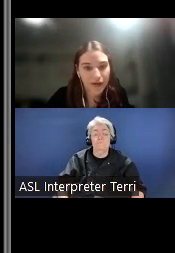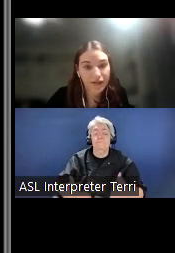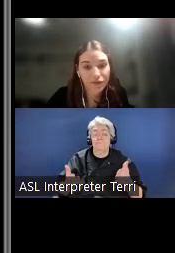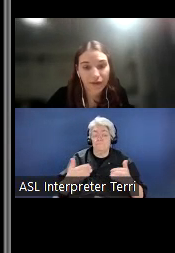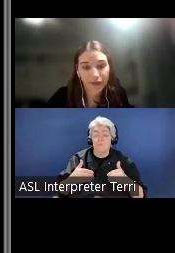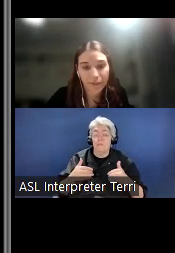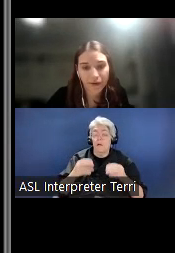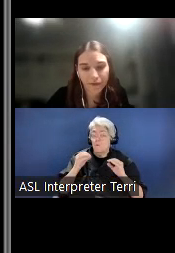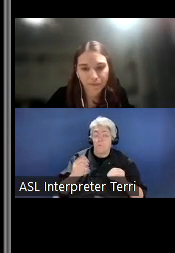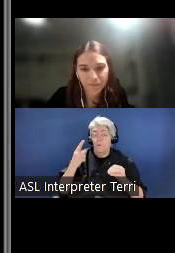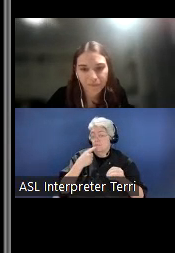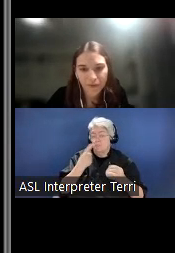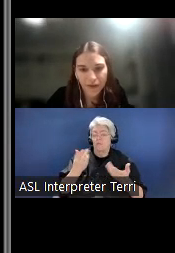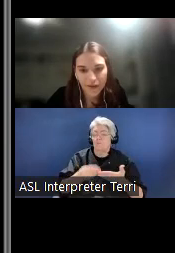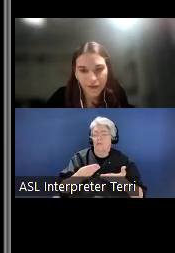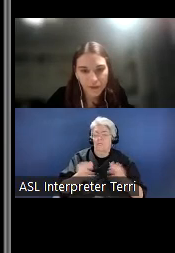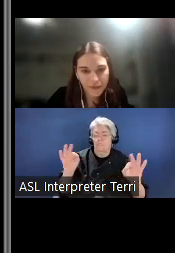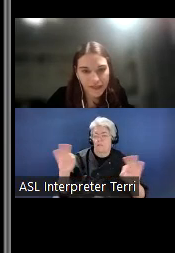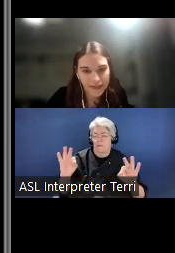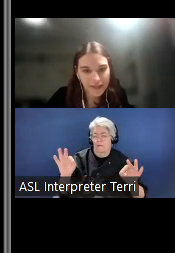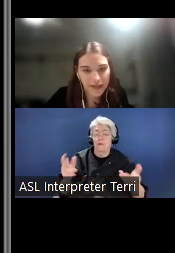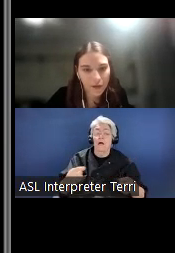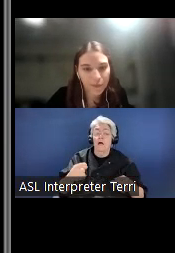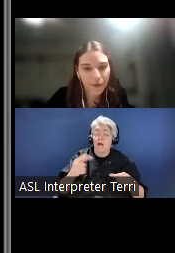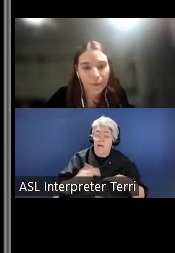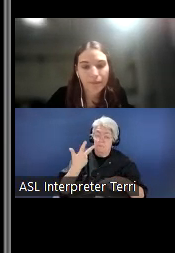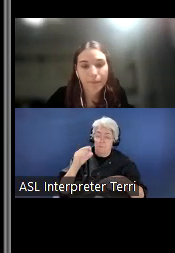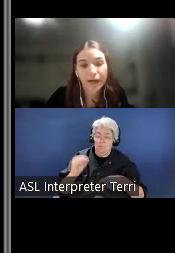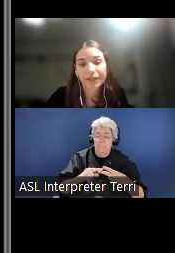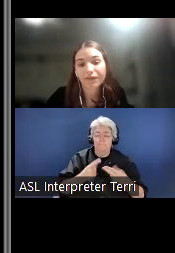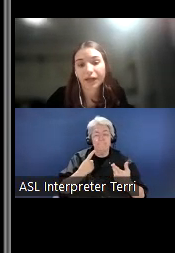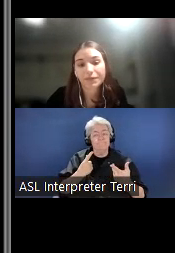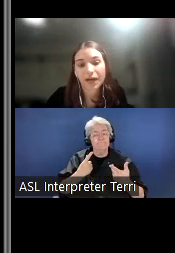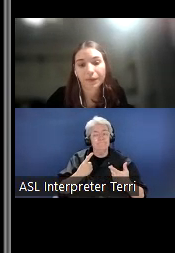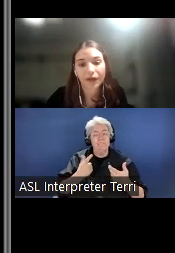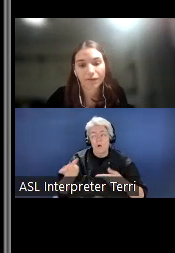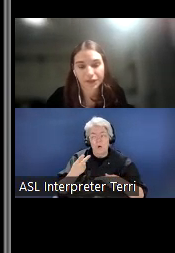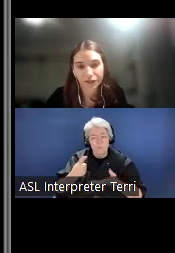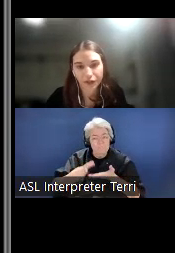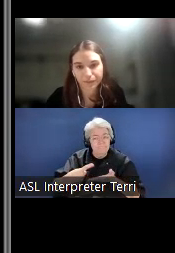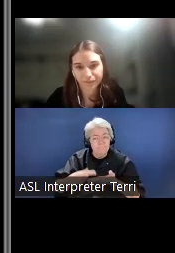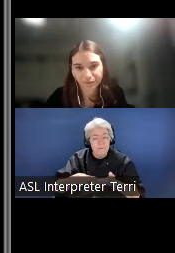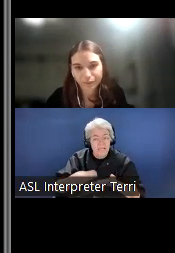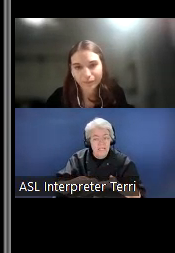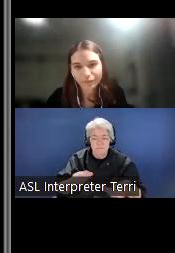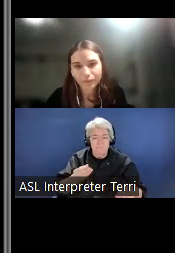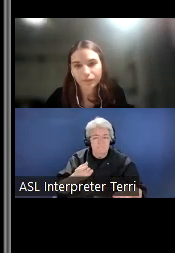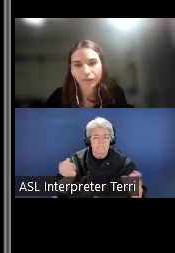0% said money is rarely a barrier. And 3% said, I don't know, money never comes up in